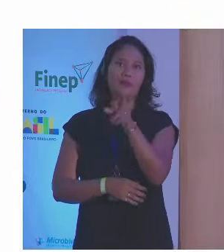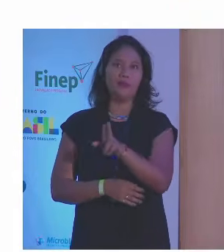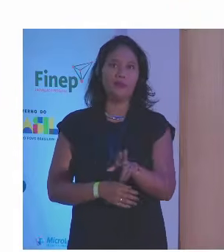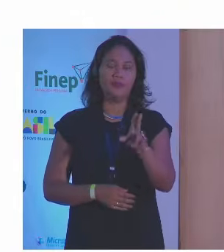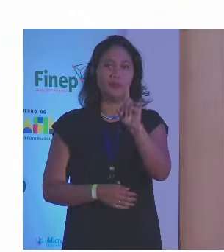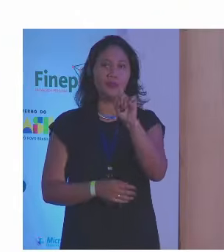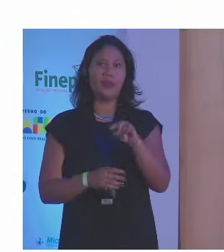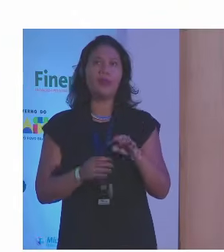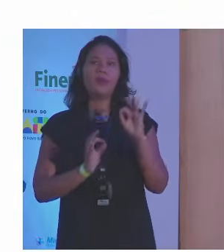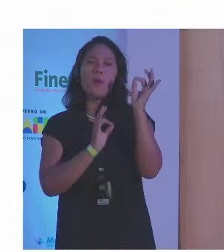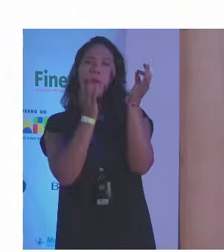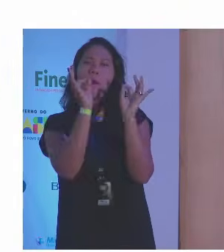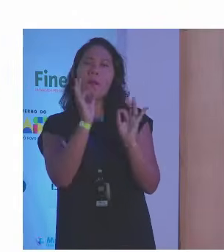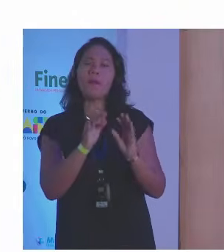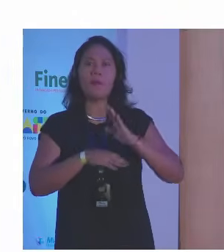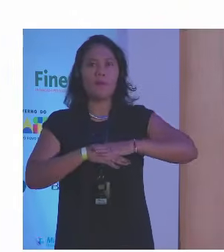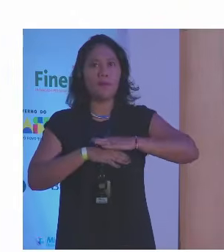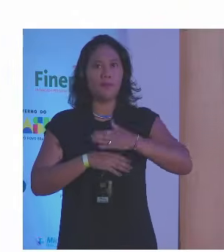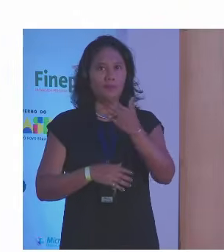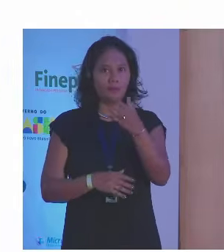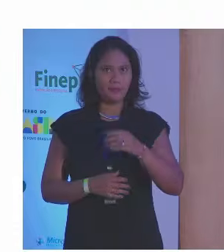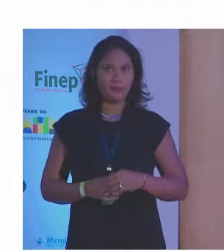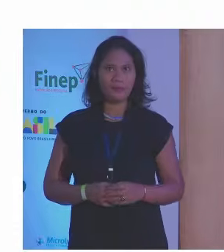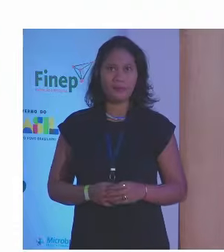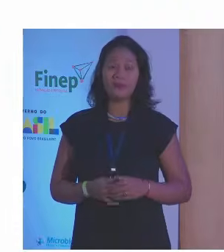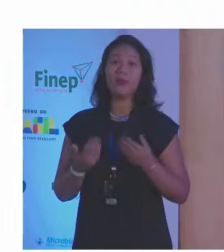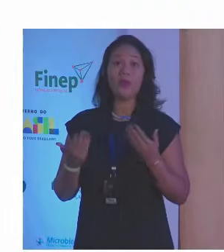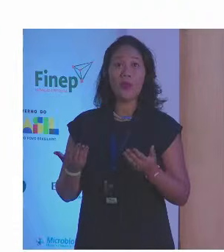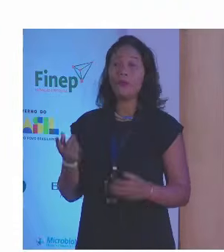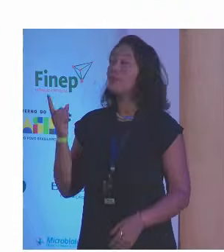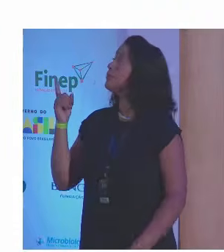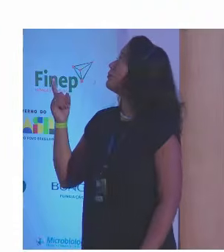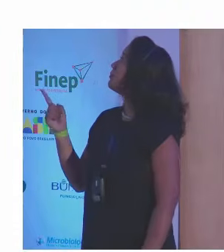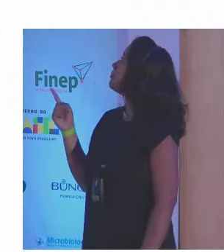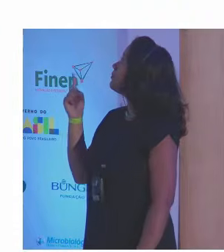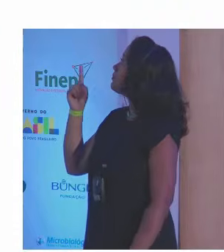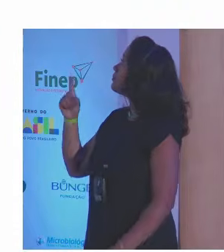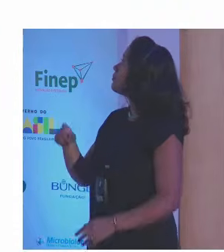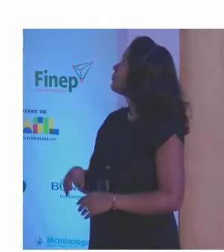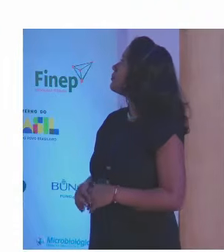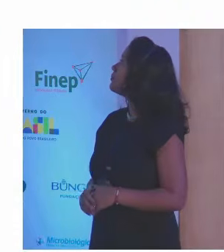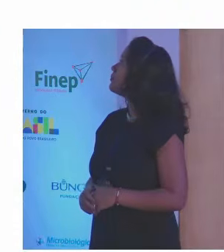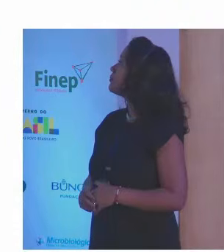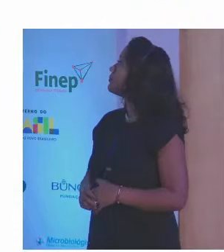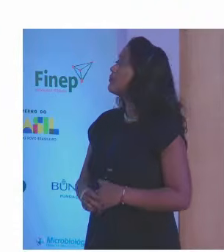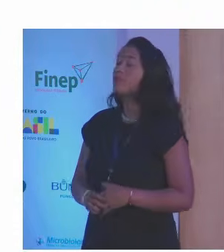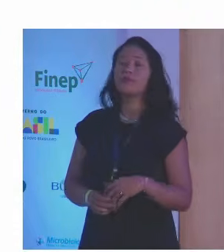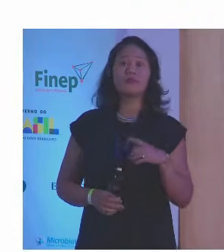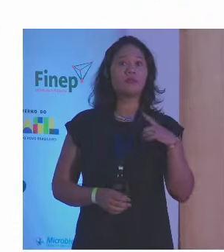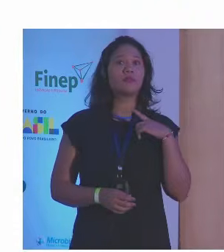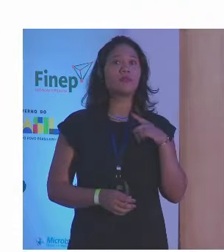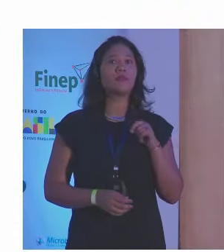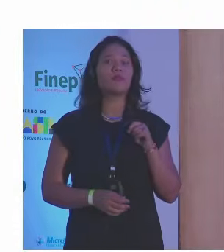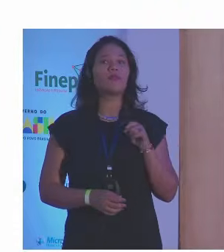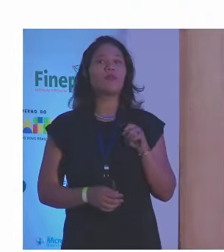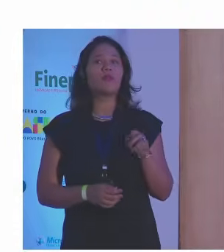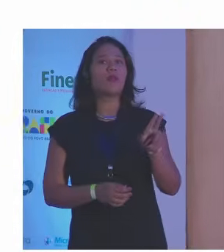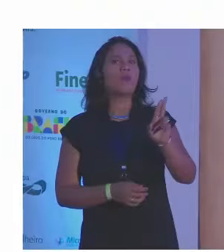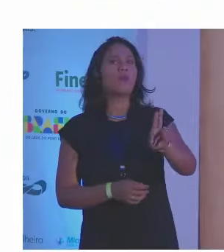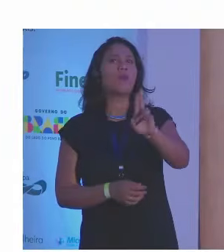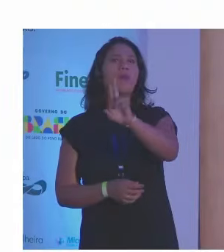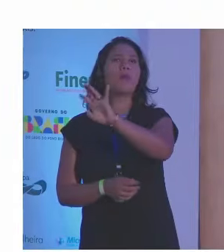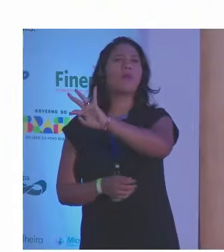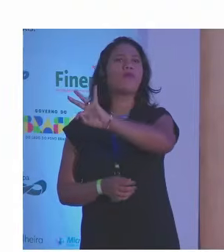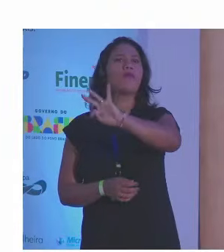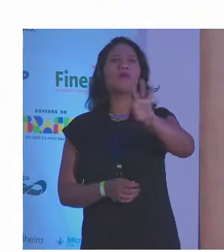data. With this, we have users everywhere on all continents. I mean, this is 1 million visits annually,